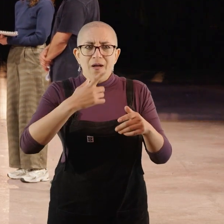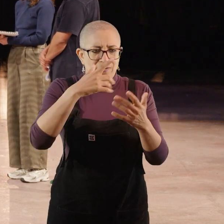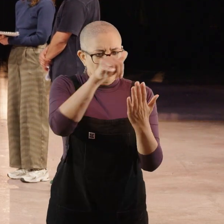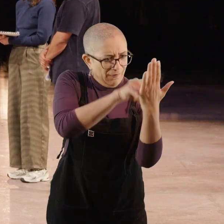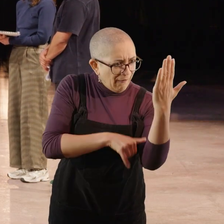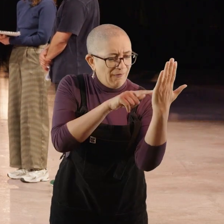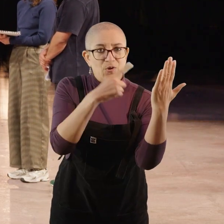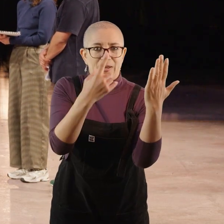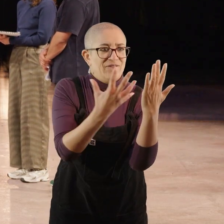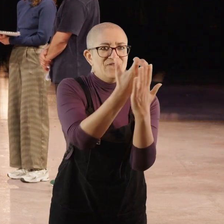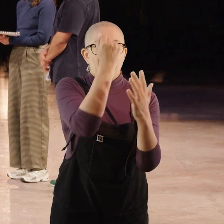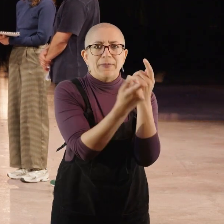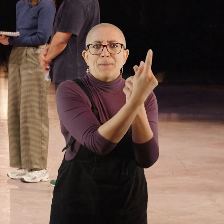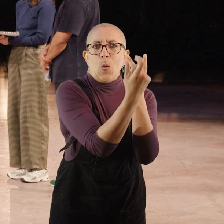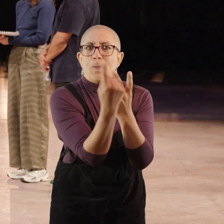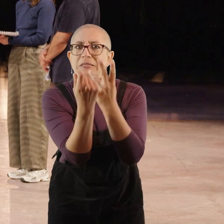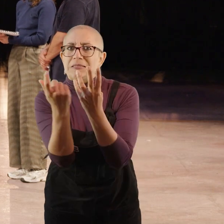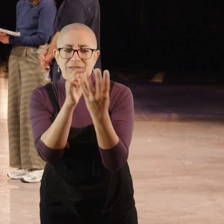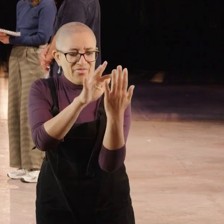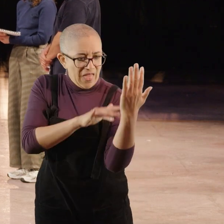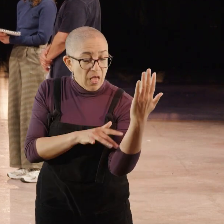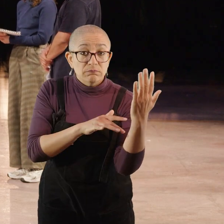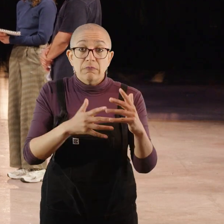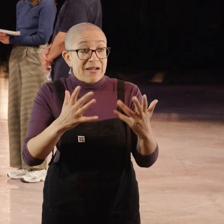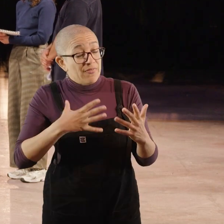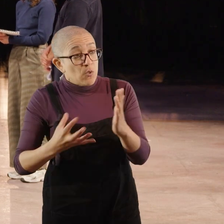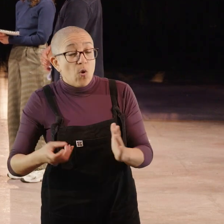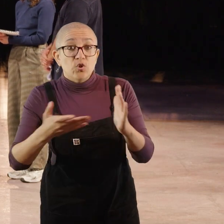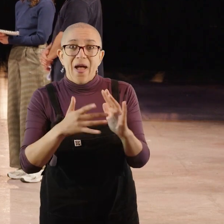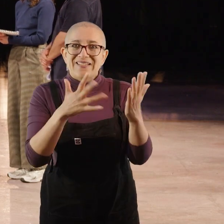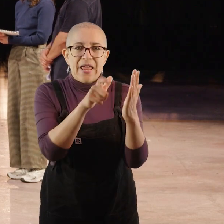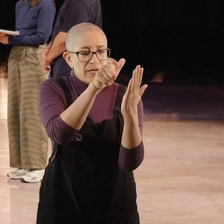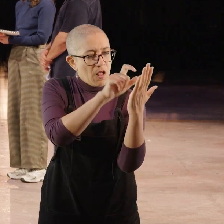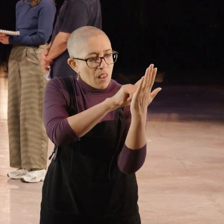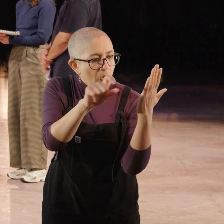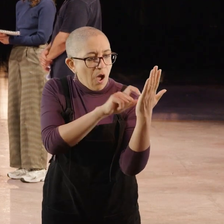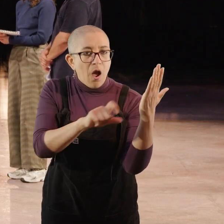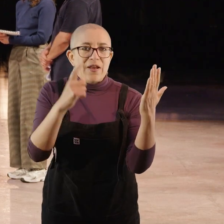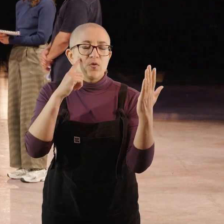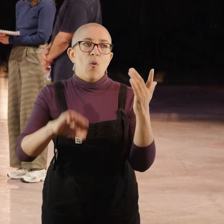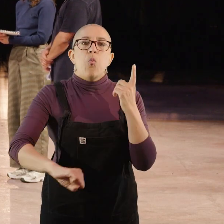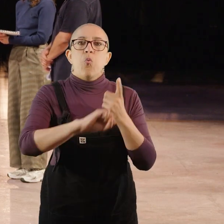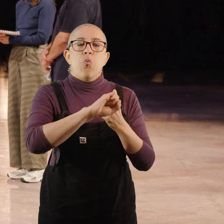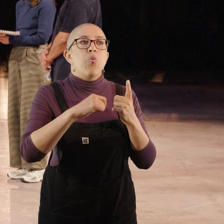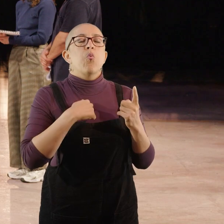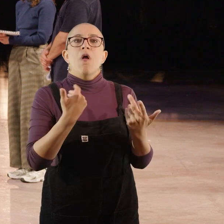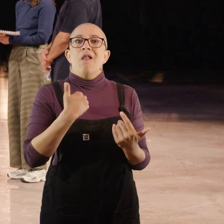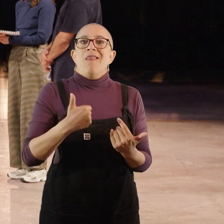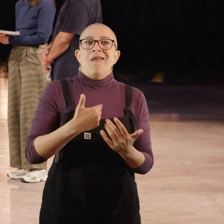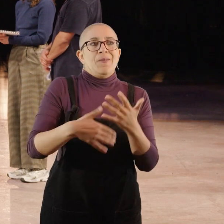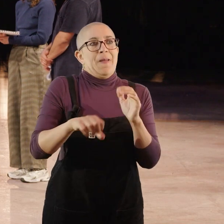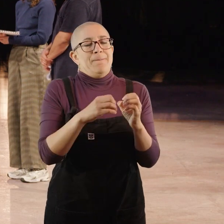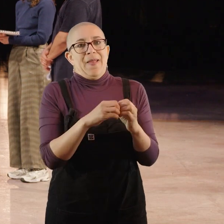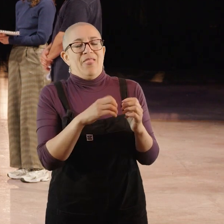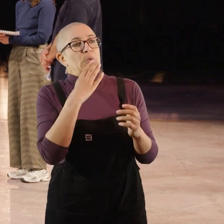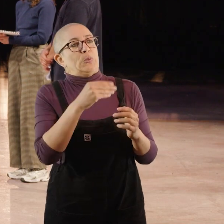that text. Is there anything that you wanted to add to that in terms of any lines that particularly speak to you about how Lady Macbeth uses